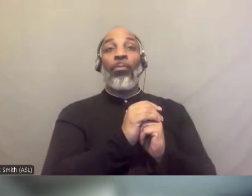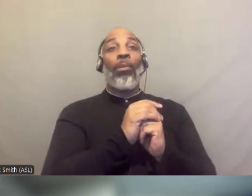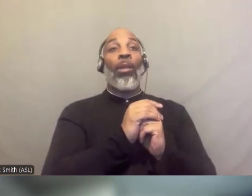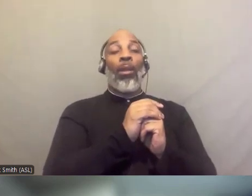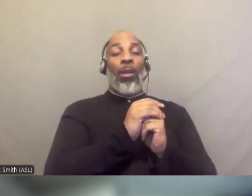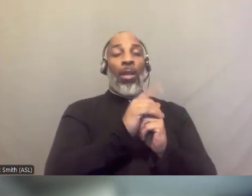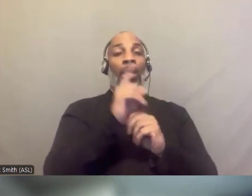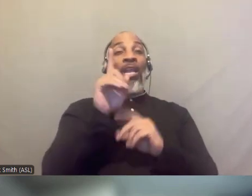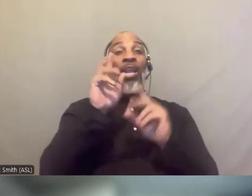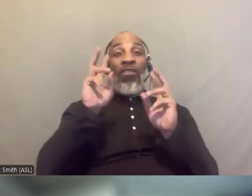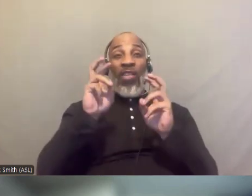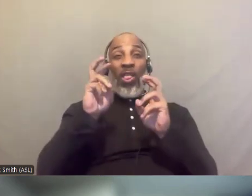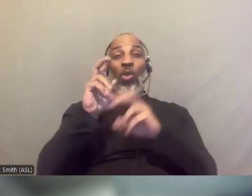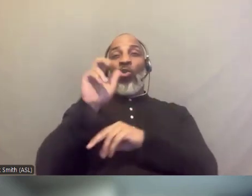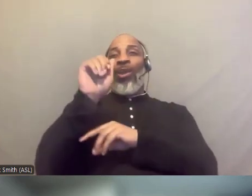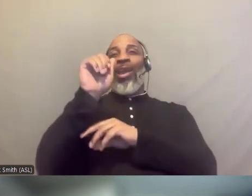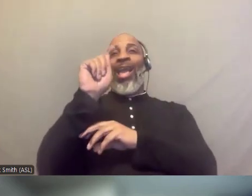will.